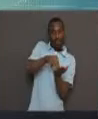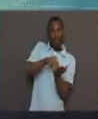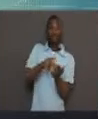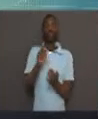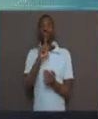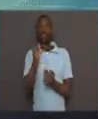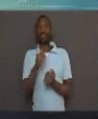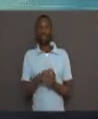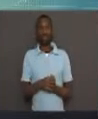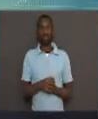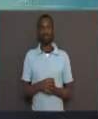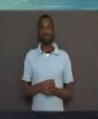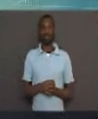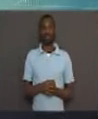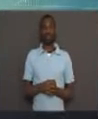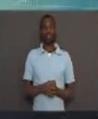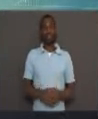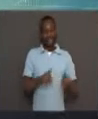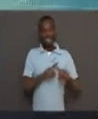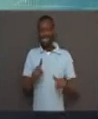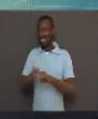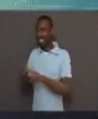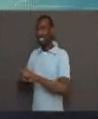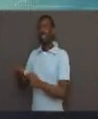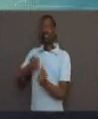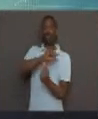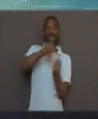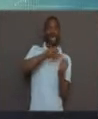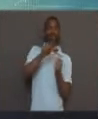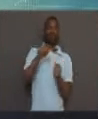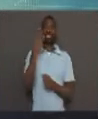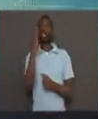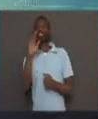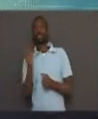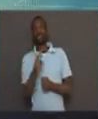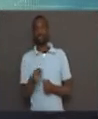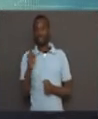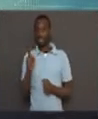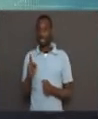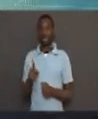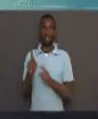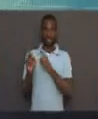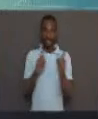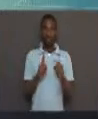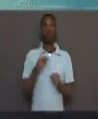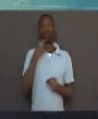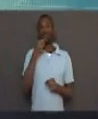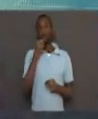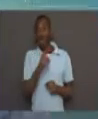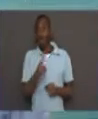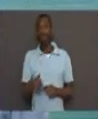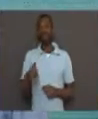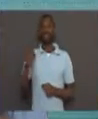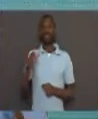transforms into an atom of another type, called the daughter